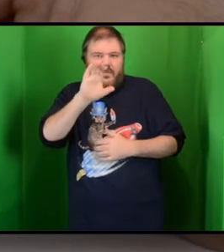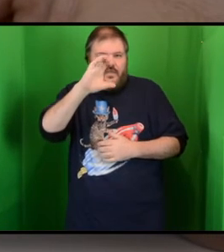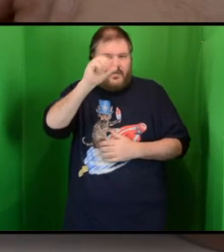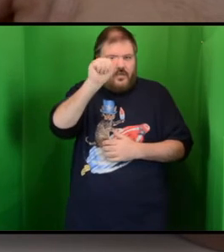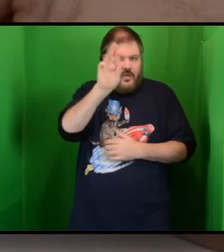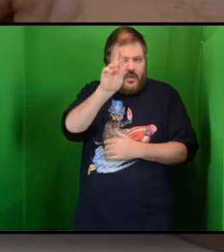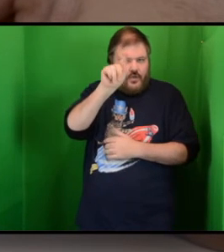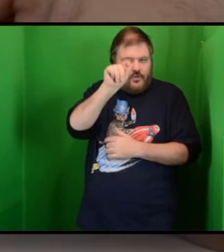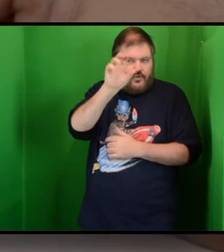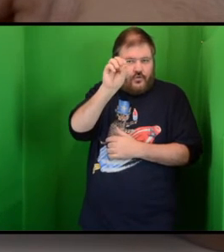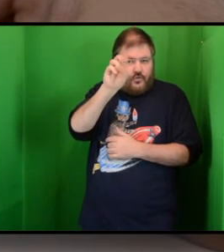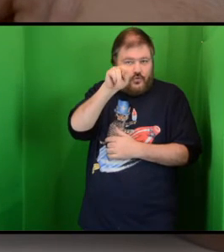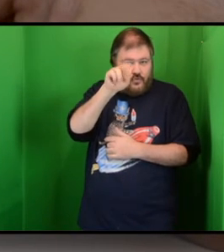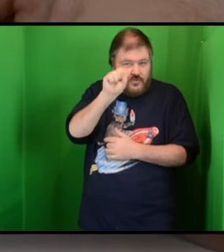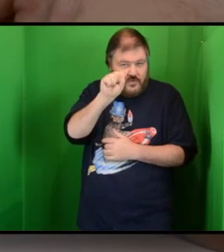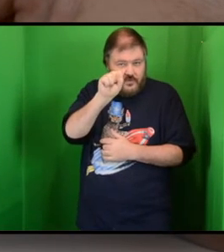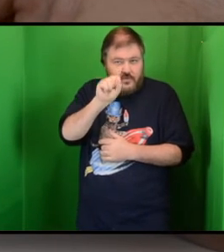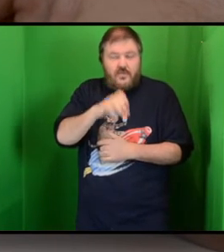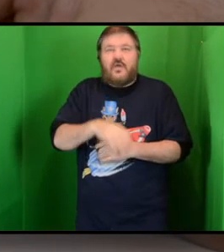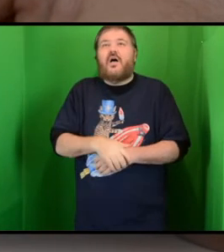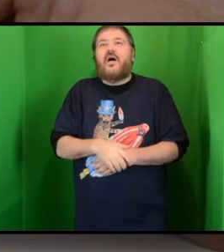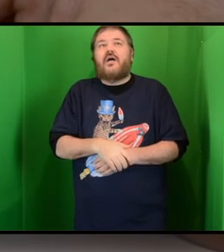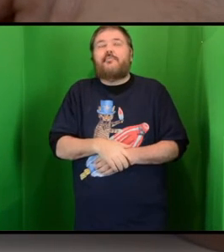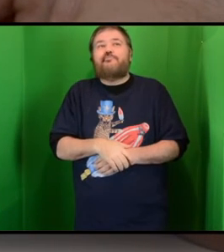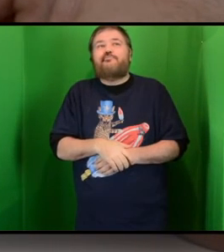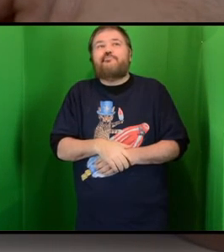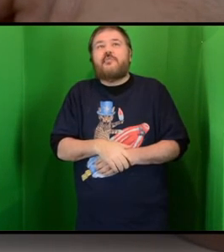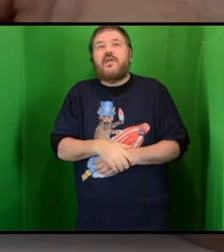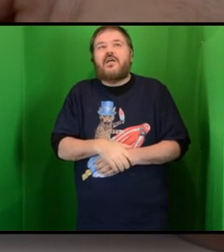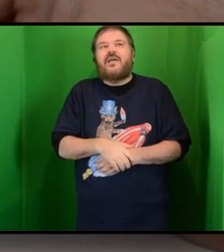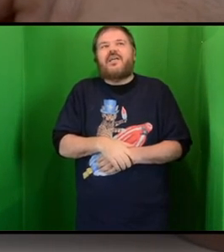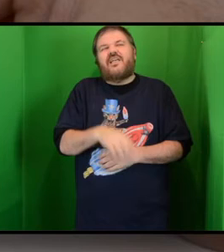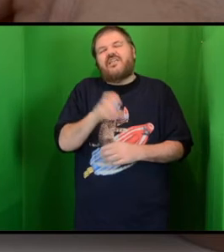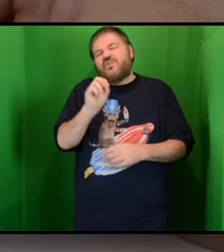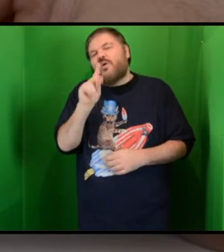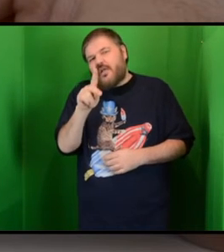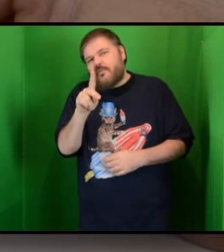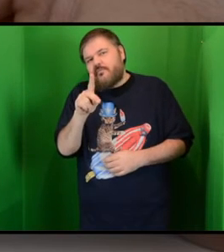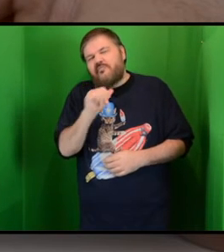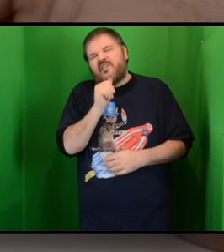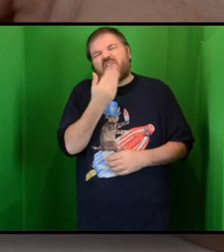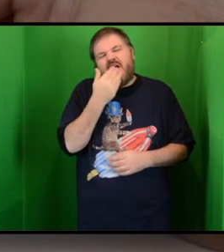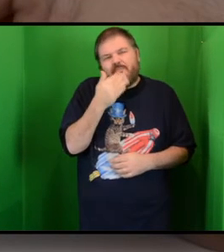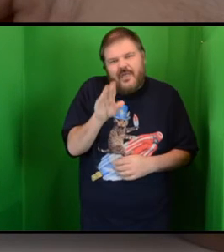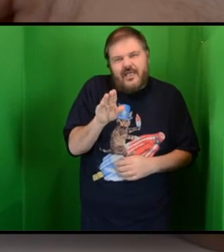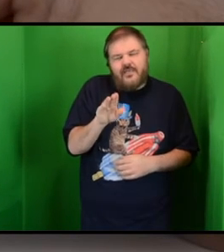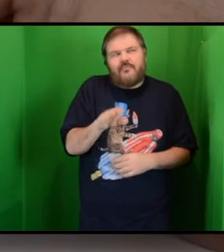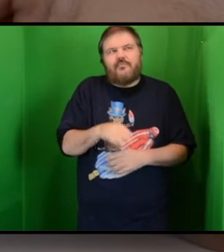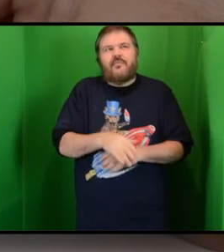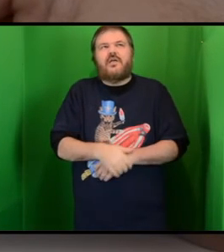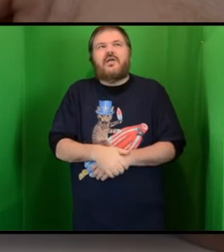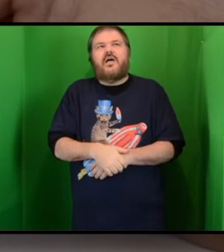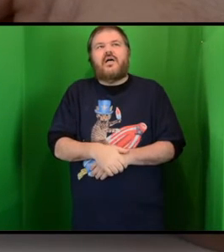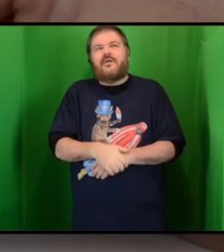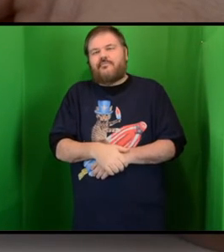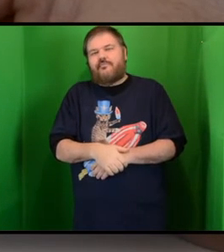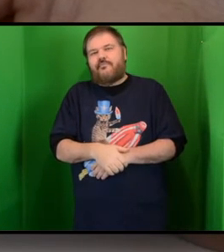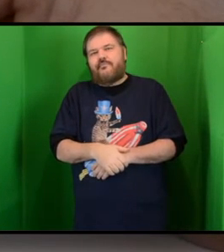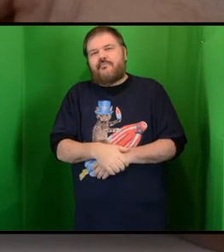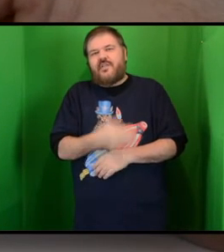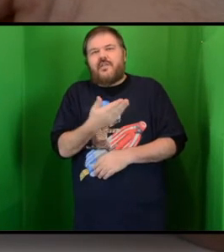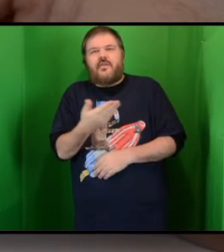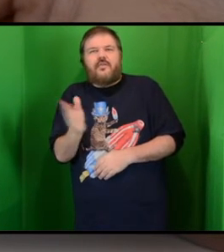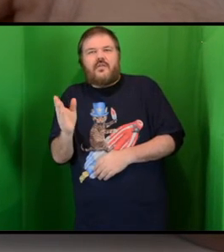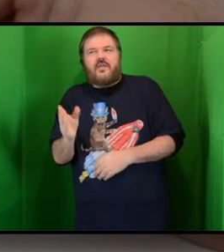Fortress Maximus to the planet Beast in order to turn around and defeat the Decepticons, and then they were kept